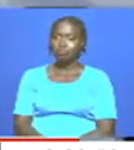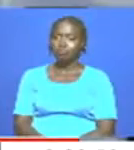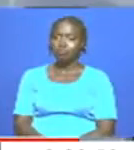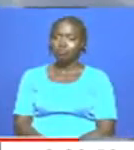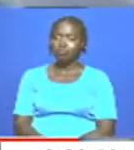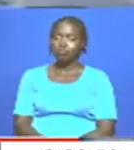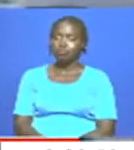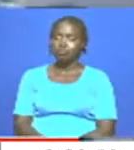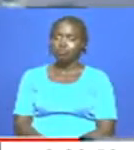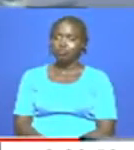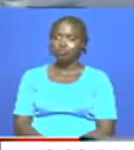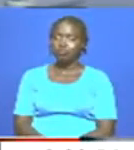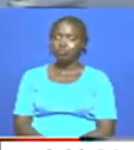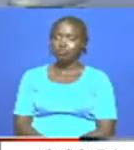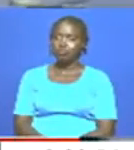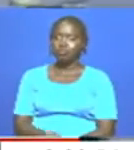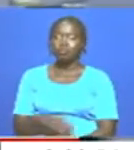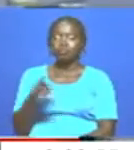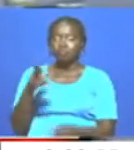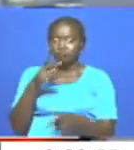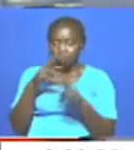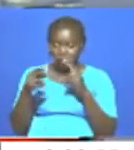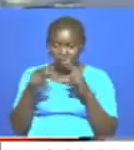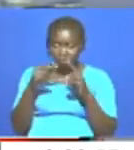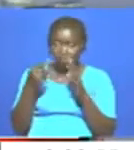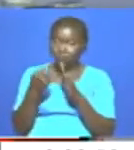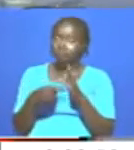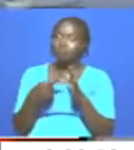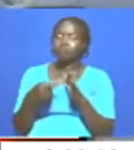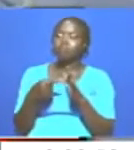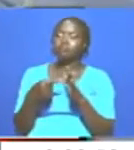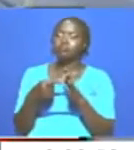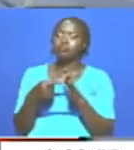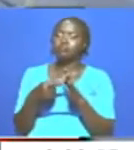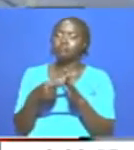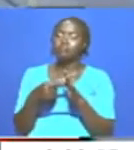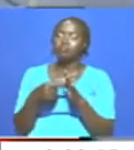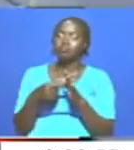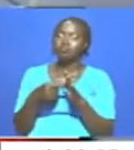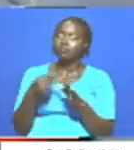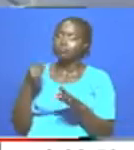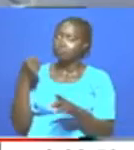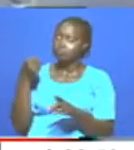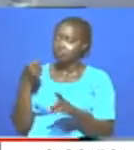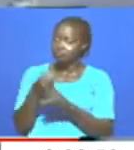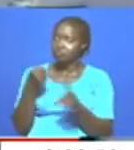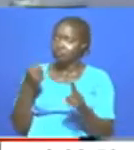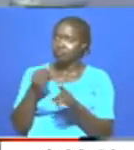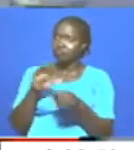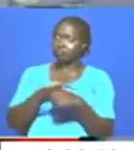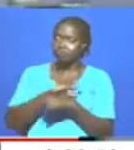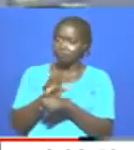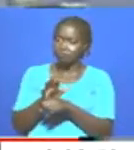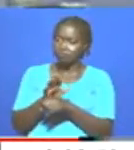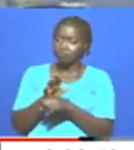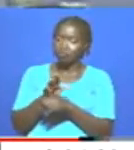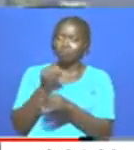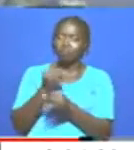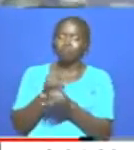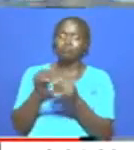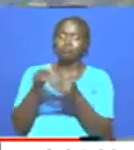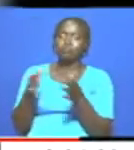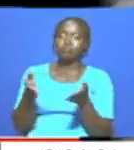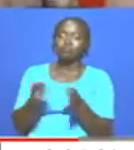The hotel and the hospitality industry has been one of the hardest hit by the COVID-19 pandemic, which has led to job losses and the closure of